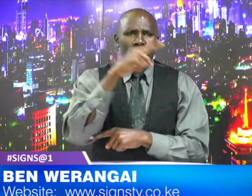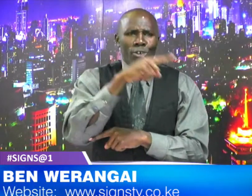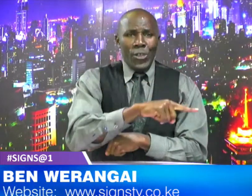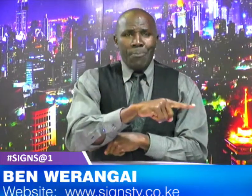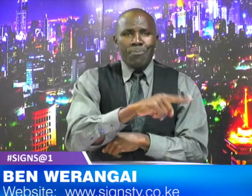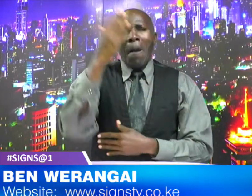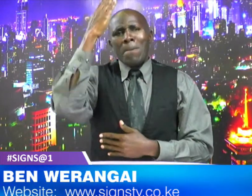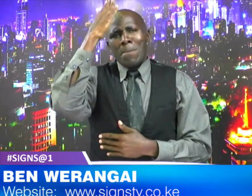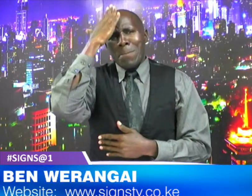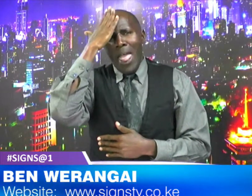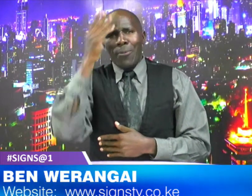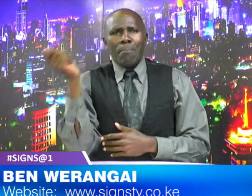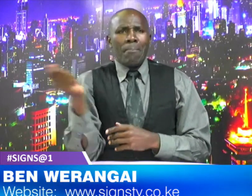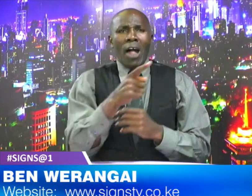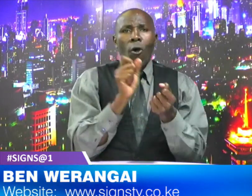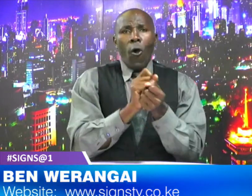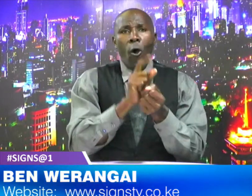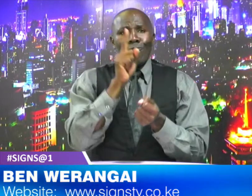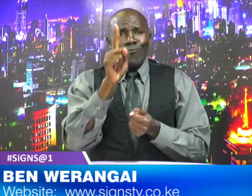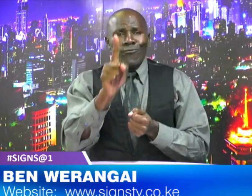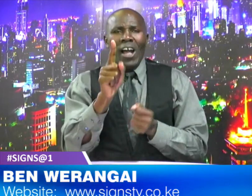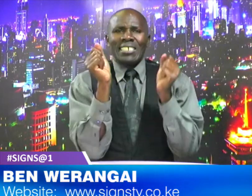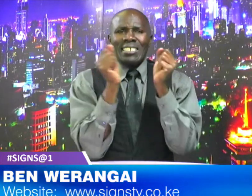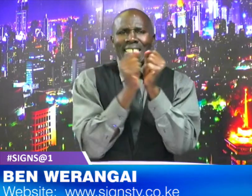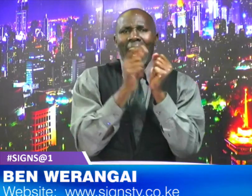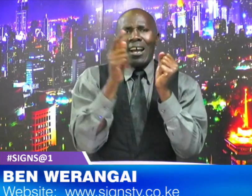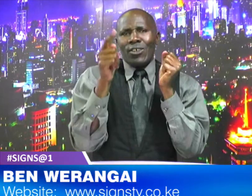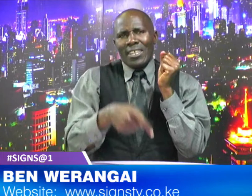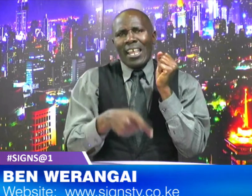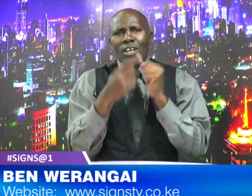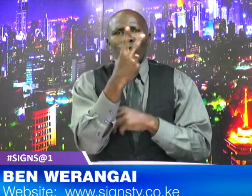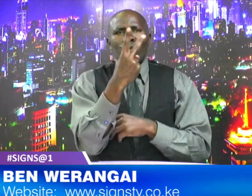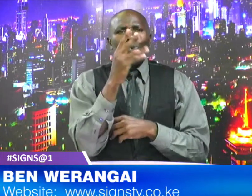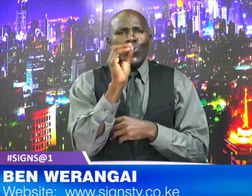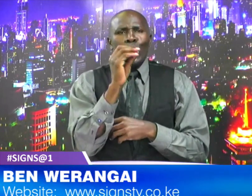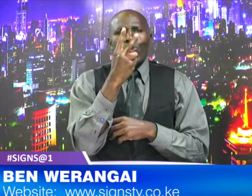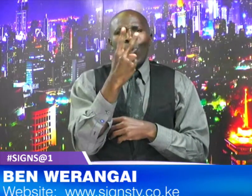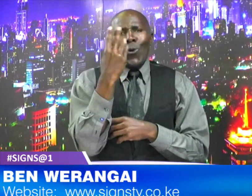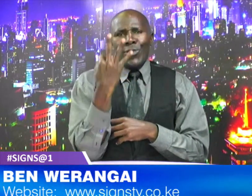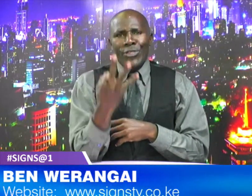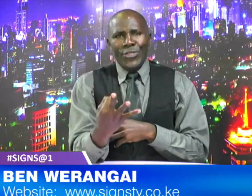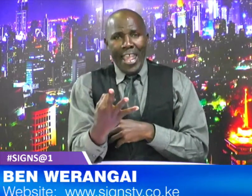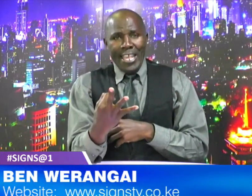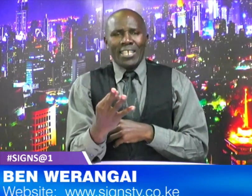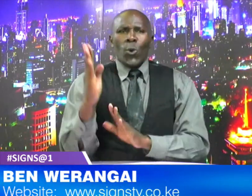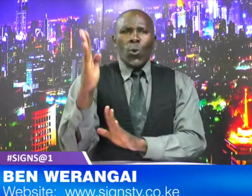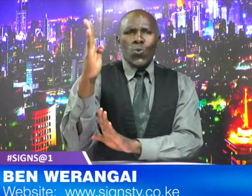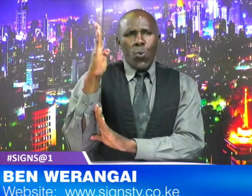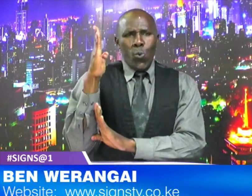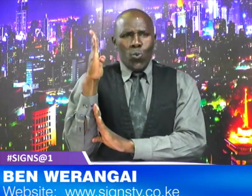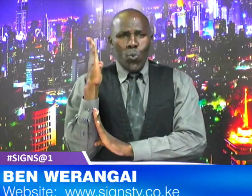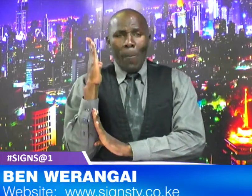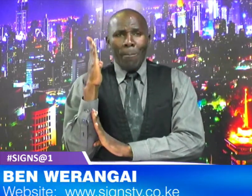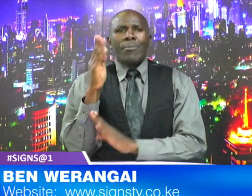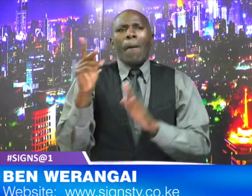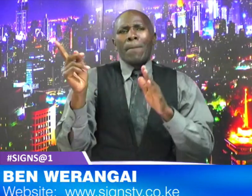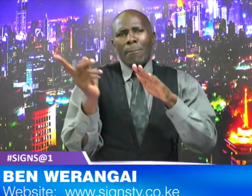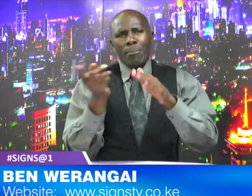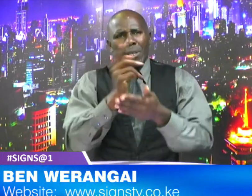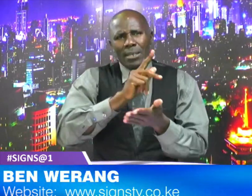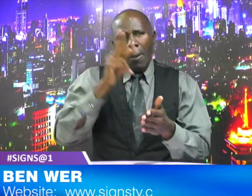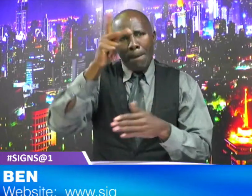tree seedlings for the National Tree Growing Day on Monday, November 10th,